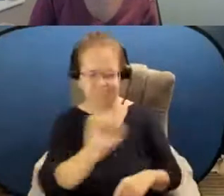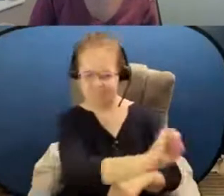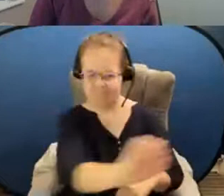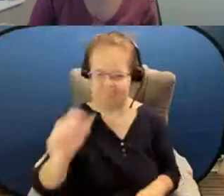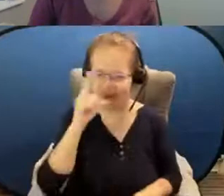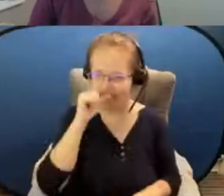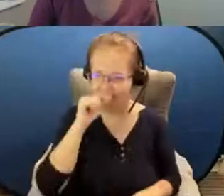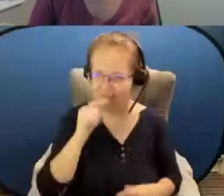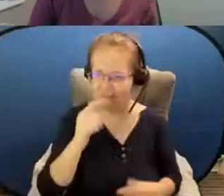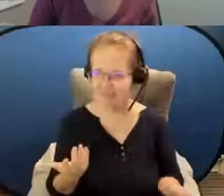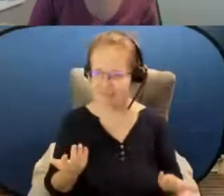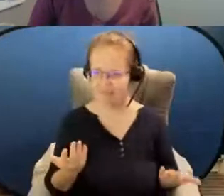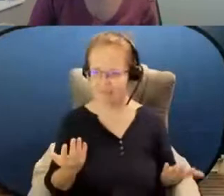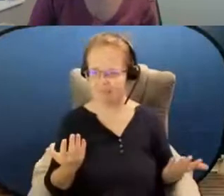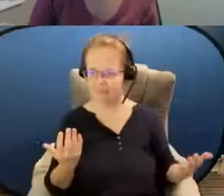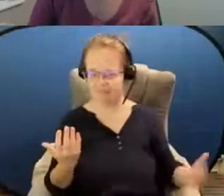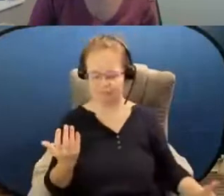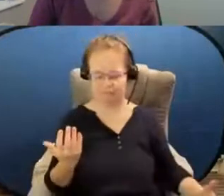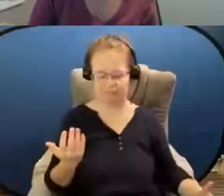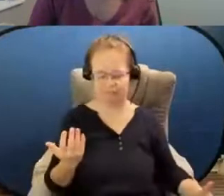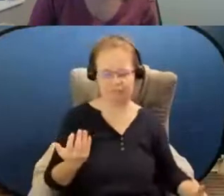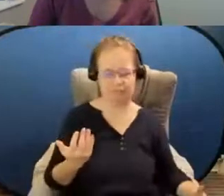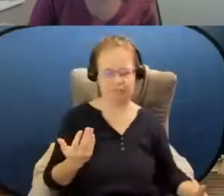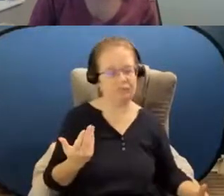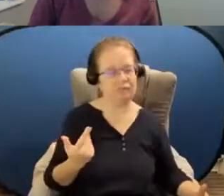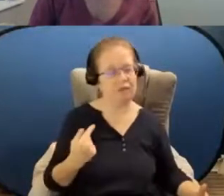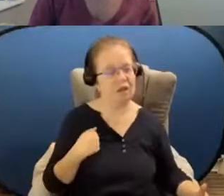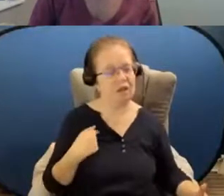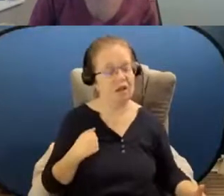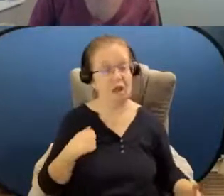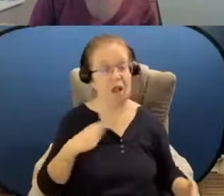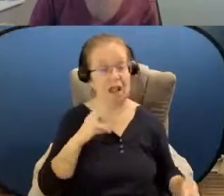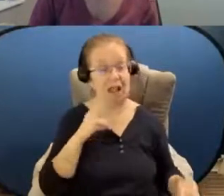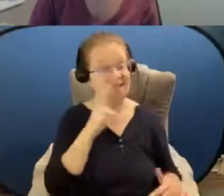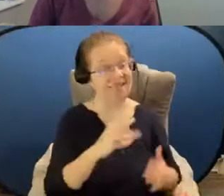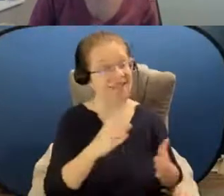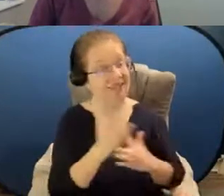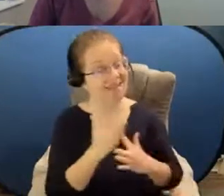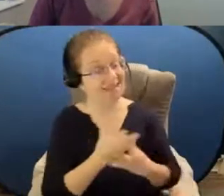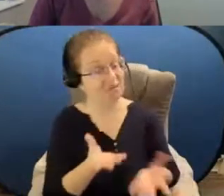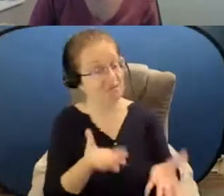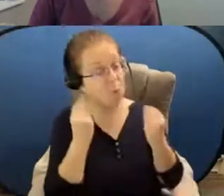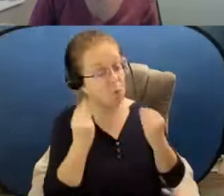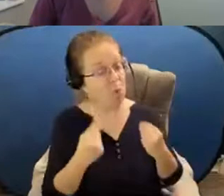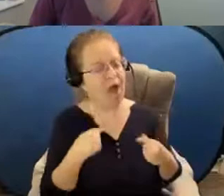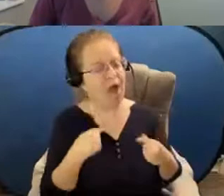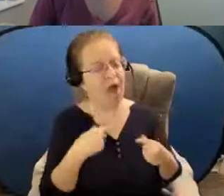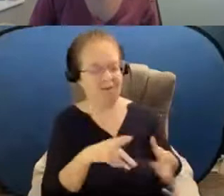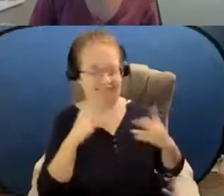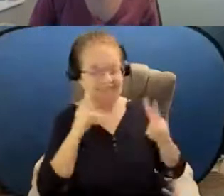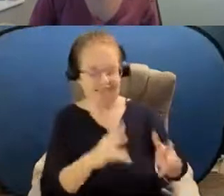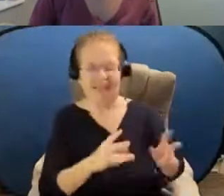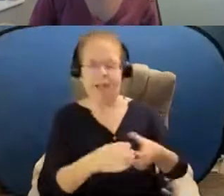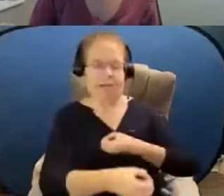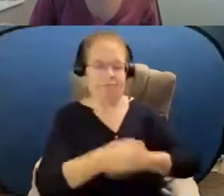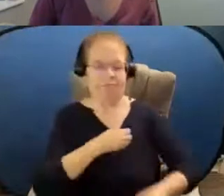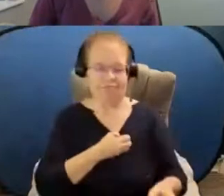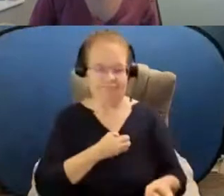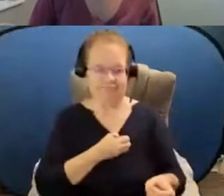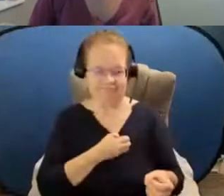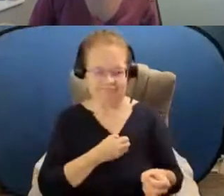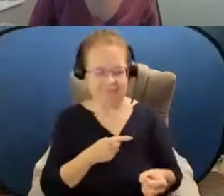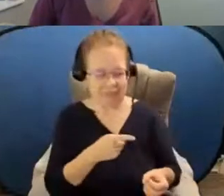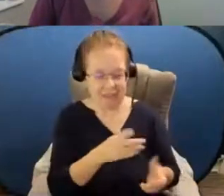So as I say, without a doubt, when I see accessible learning, I can just see that empathy. I just think it's always a better